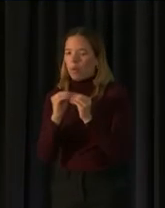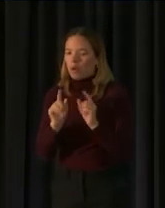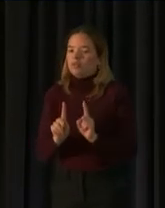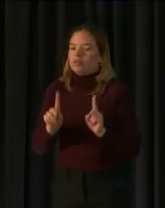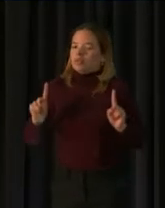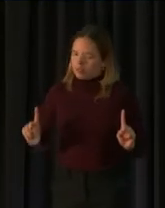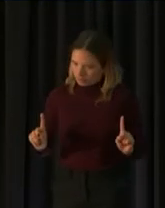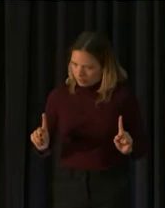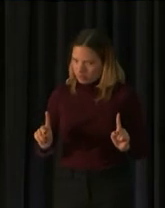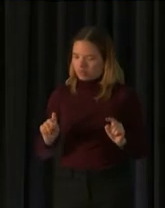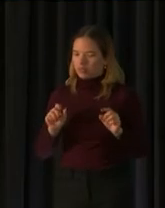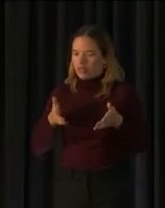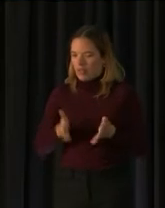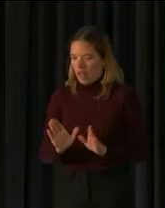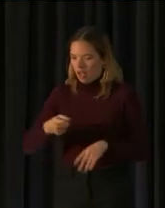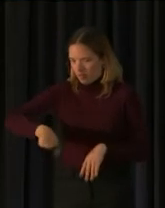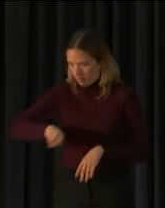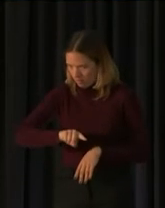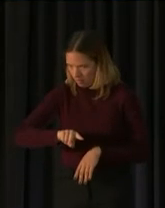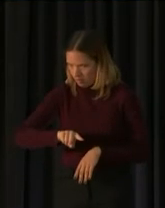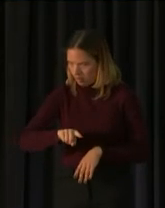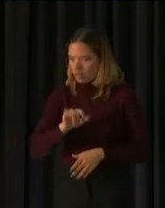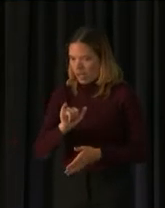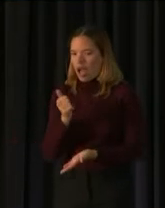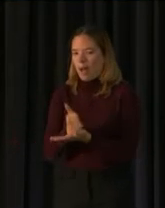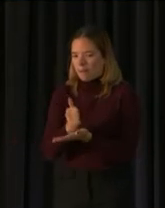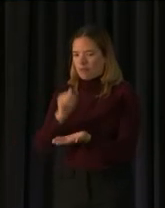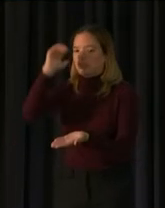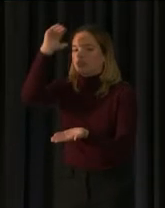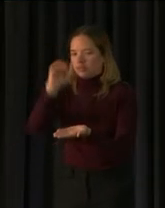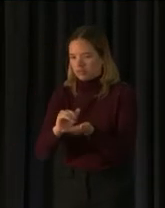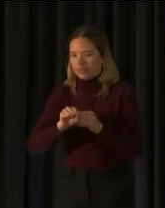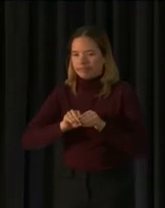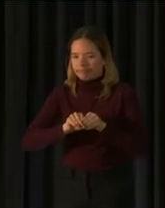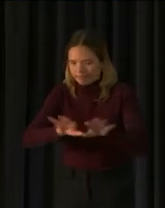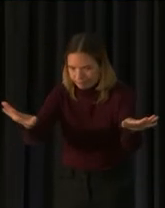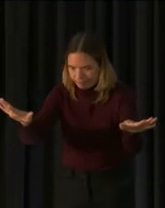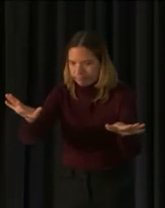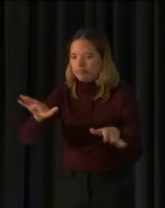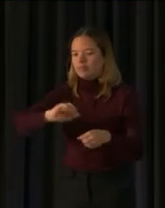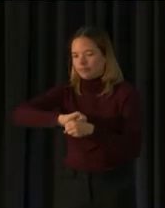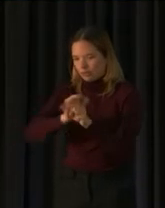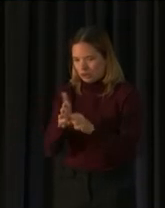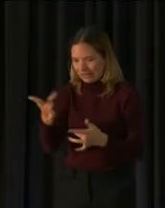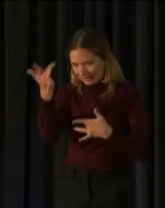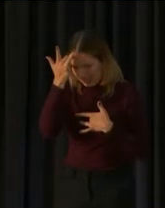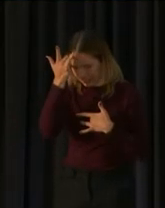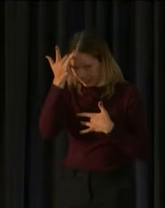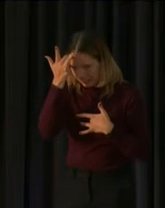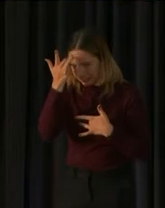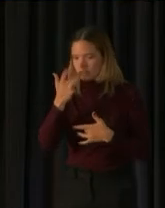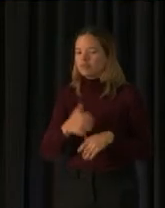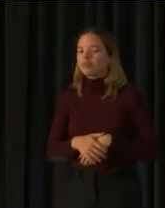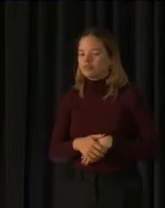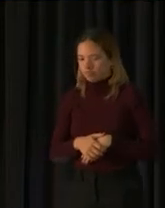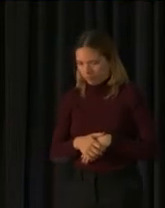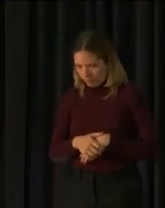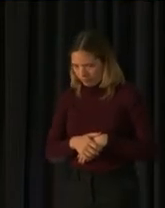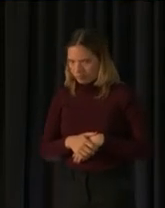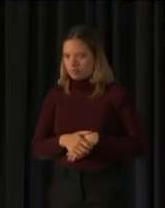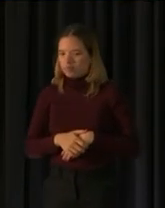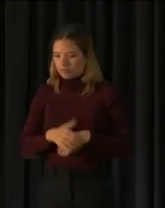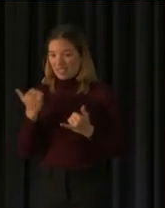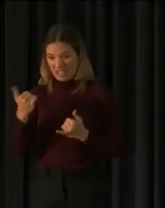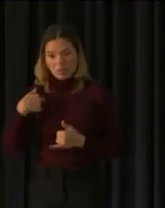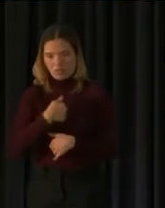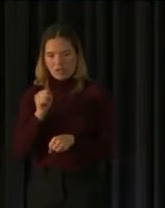request them the opportunity to do so, or to provide them the opportunity to do so. So that is in progress at this moment.